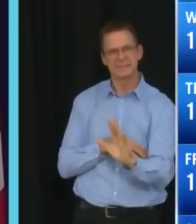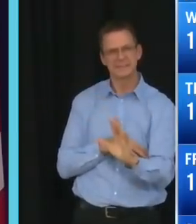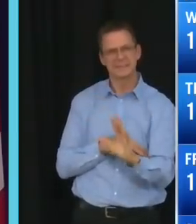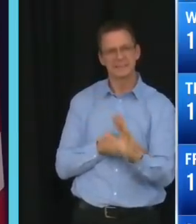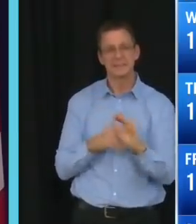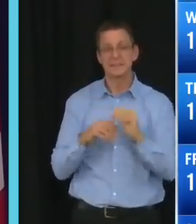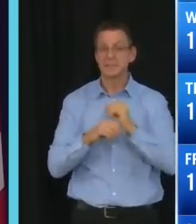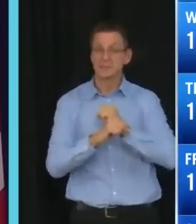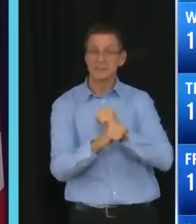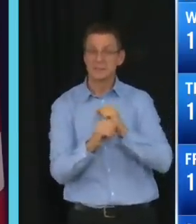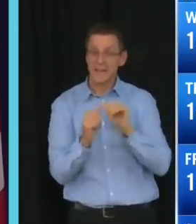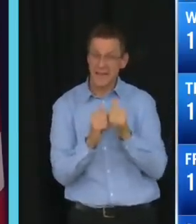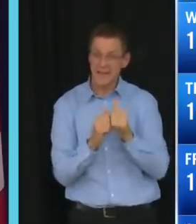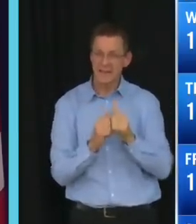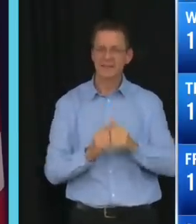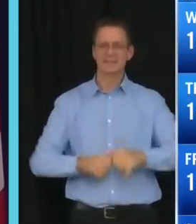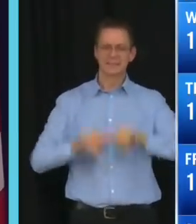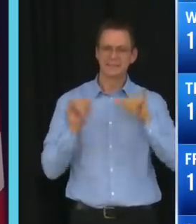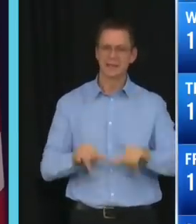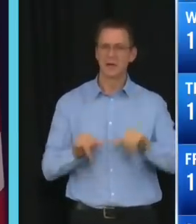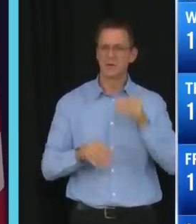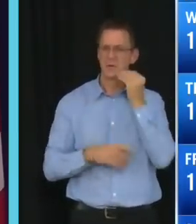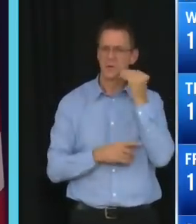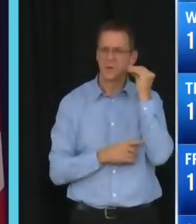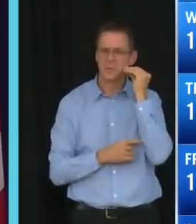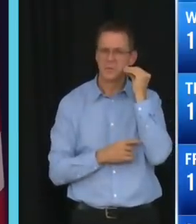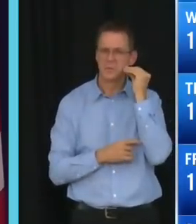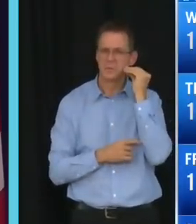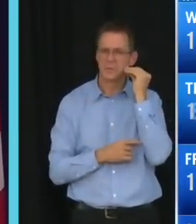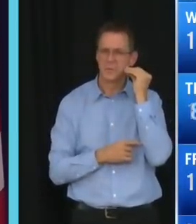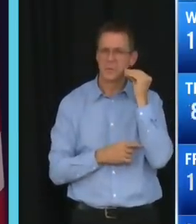contact with other people, and protecting yourself with the vaccine if you have not yet done so.